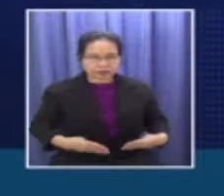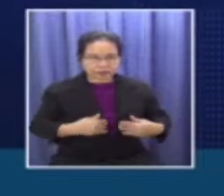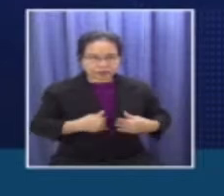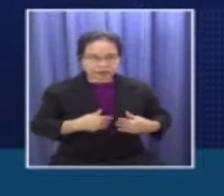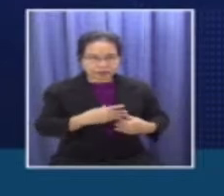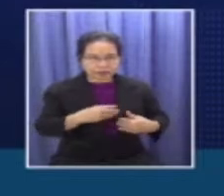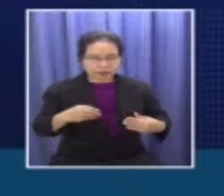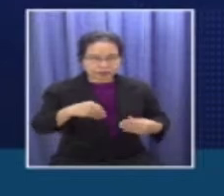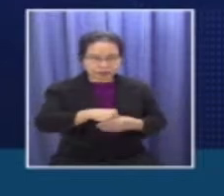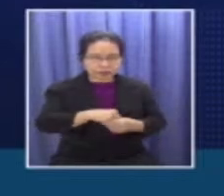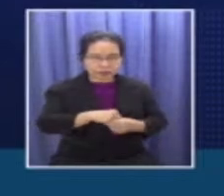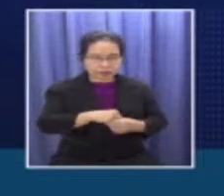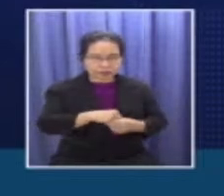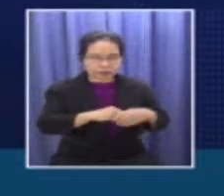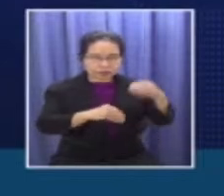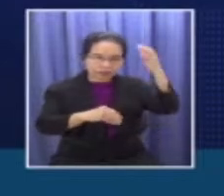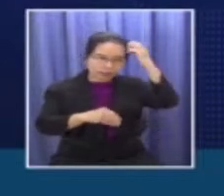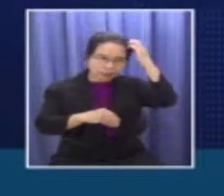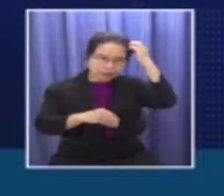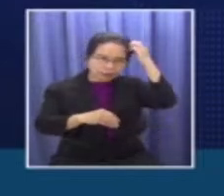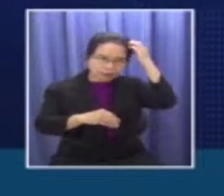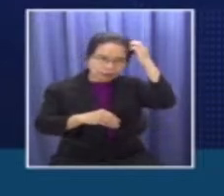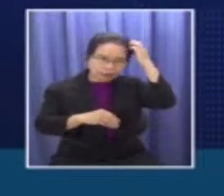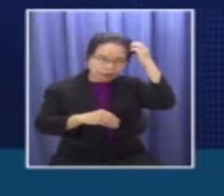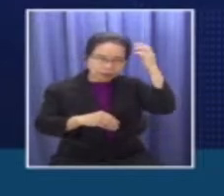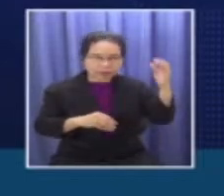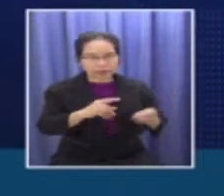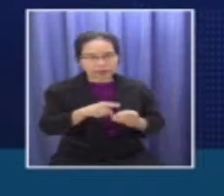sɛ na bɛpɛ sɛ